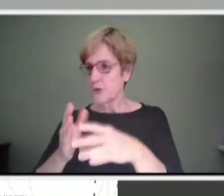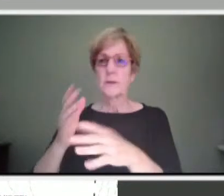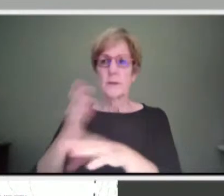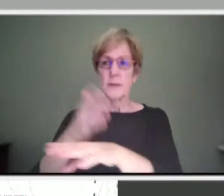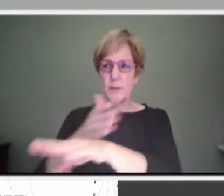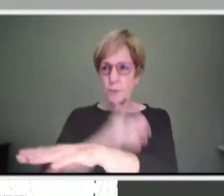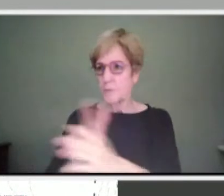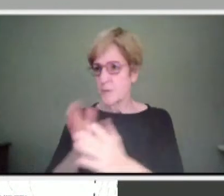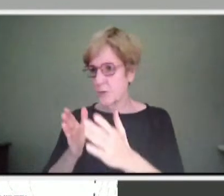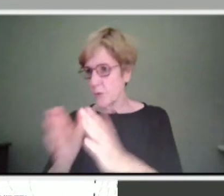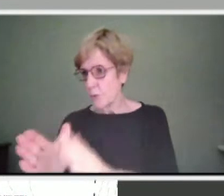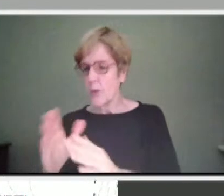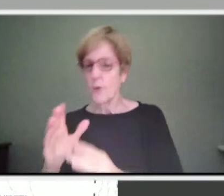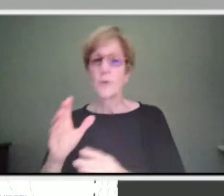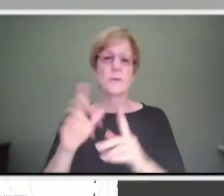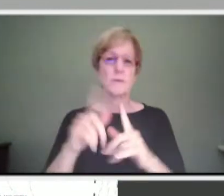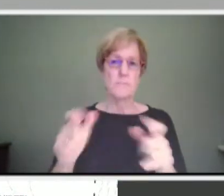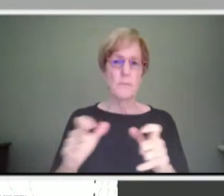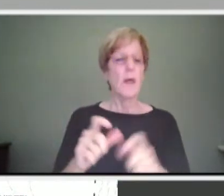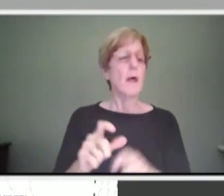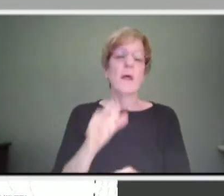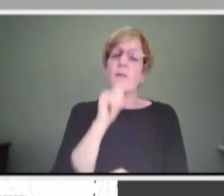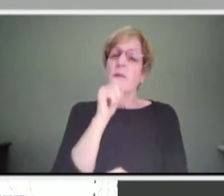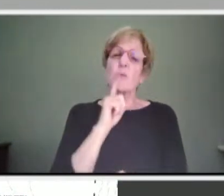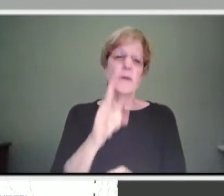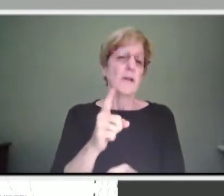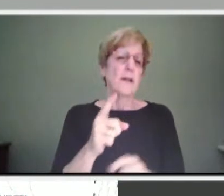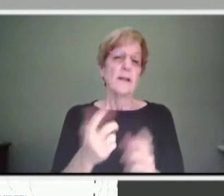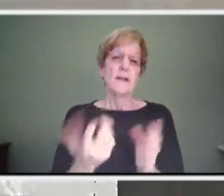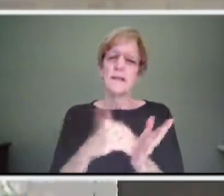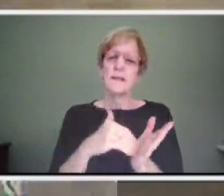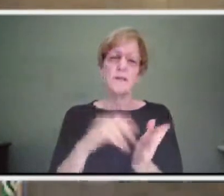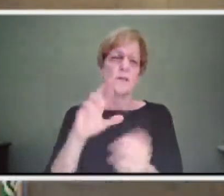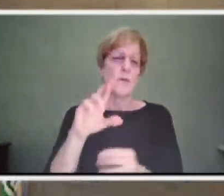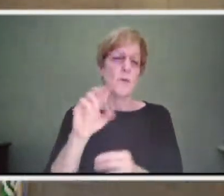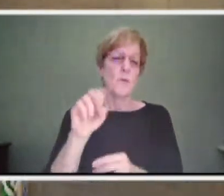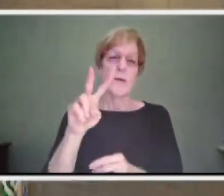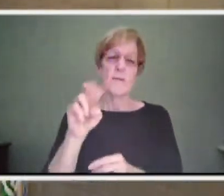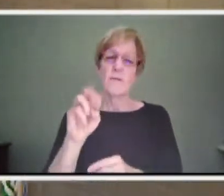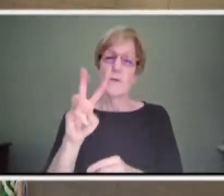modifications. Staff does not believe that they warrant any additional review by the zoning committee. Thank you.